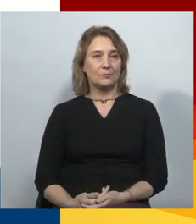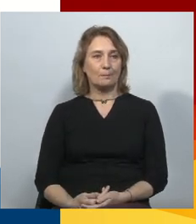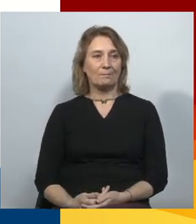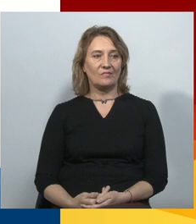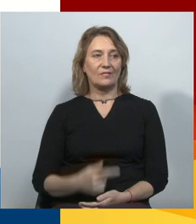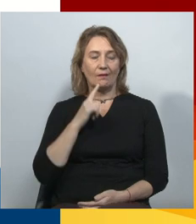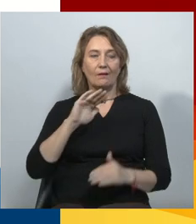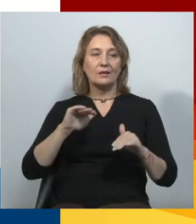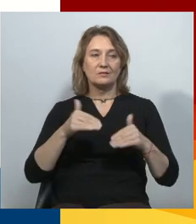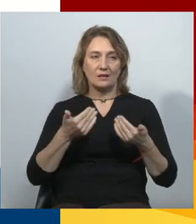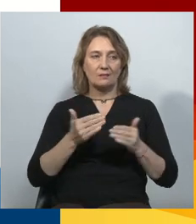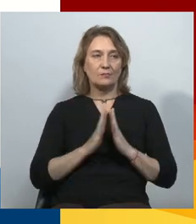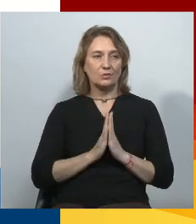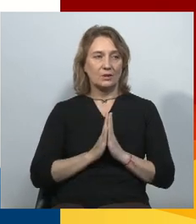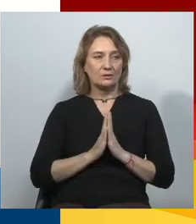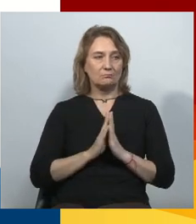Next slide,